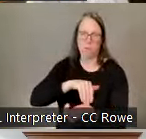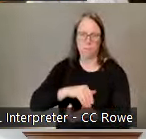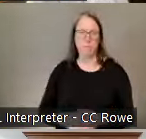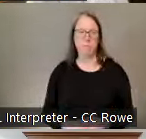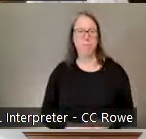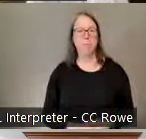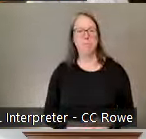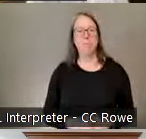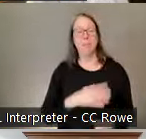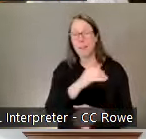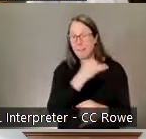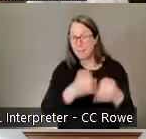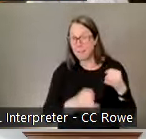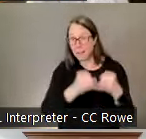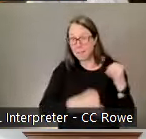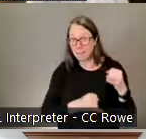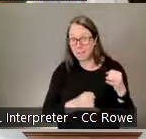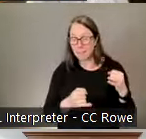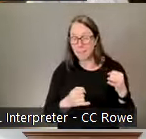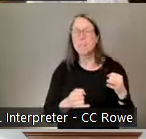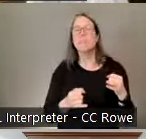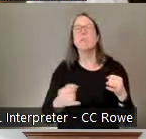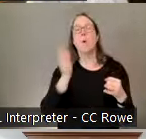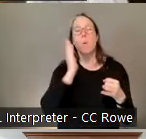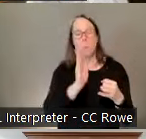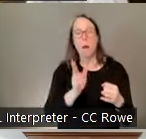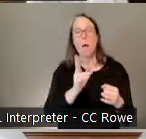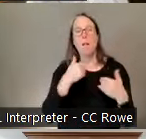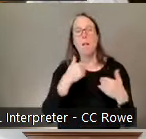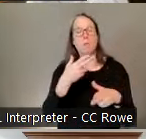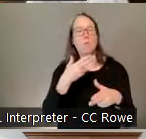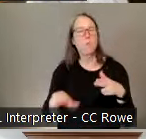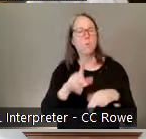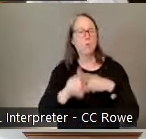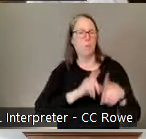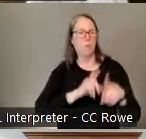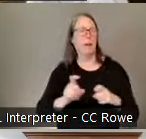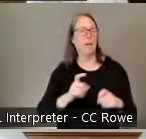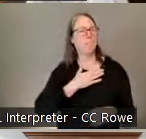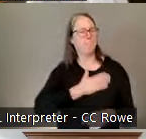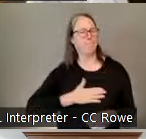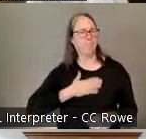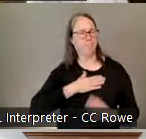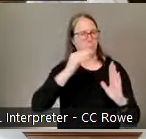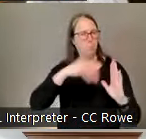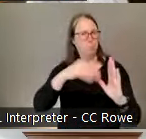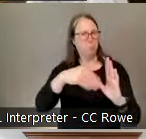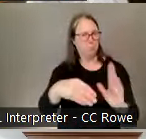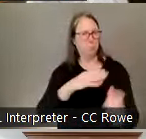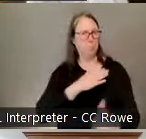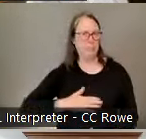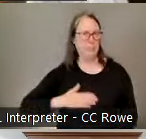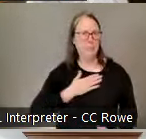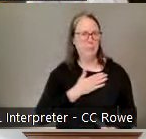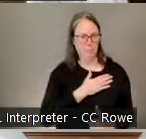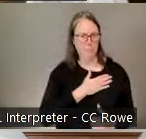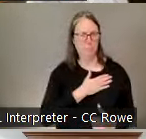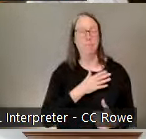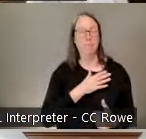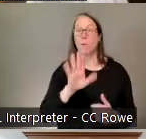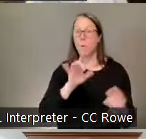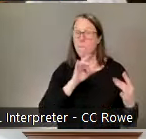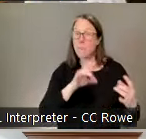Lastly, at the end of today's session, you'll be directed to a brief survey, which we'd like to ask you to help us complete. Your feedback is important to